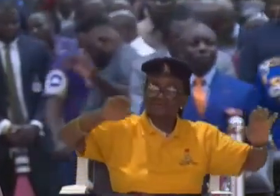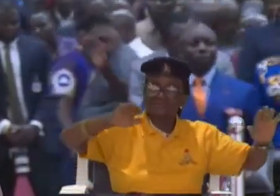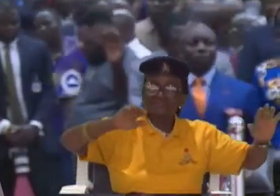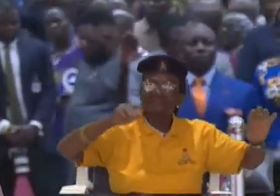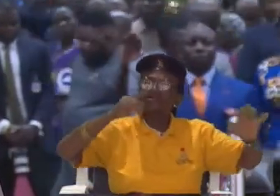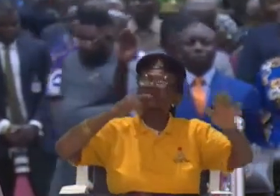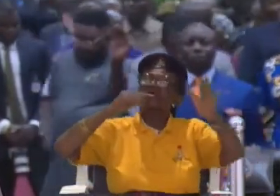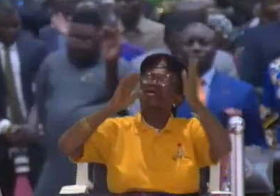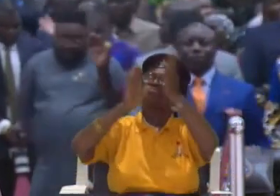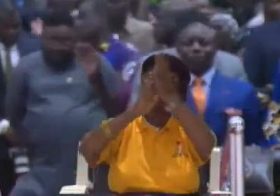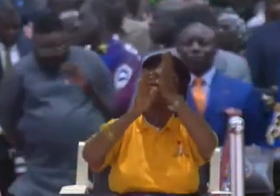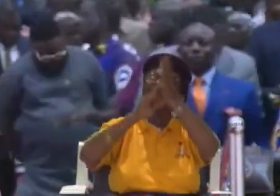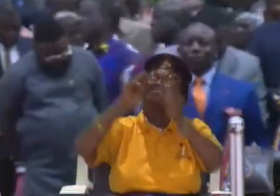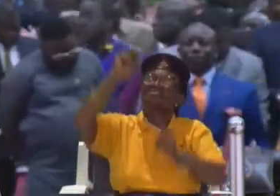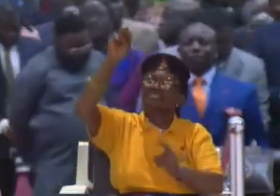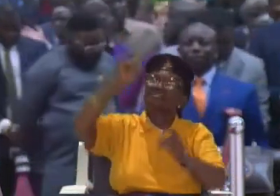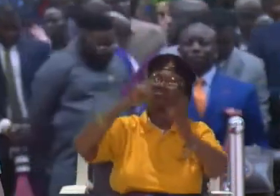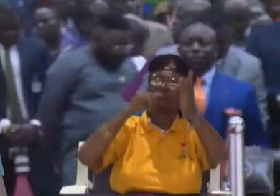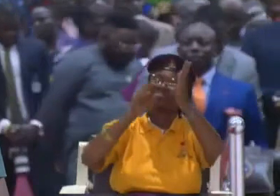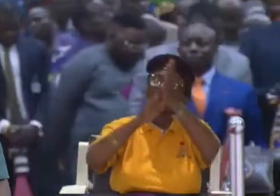Praise him, praise him.